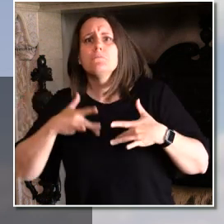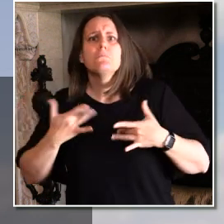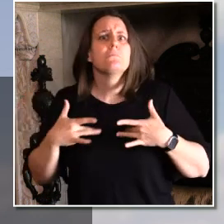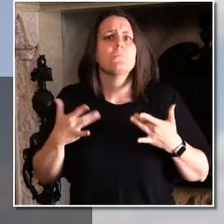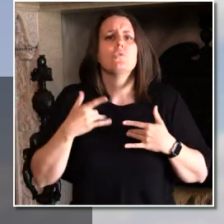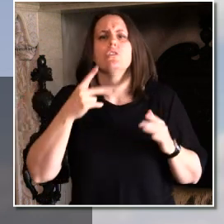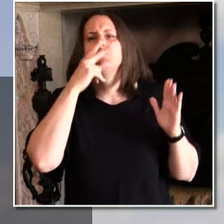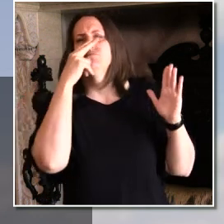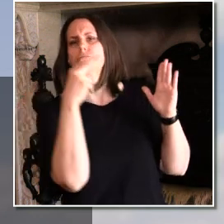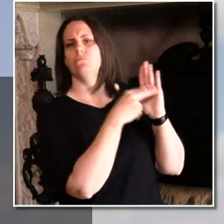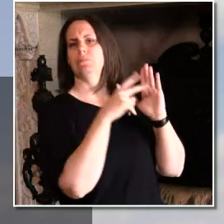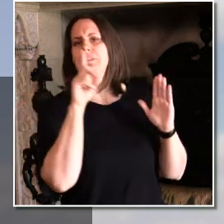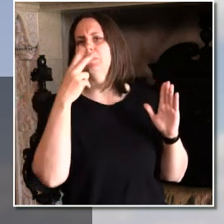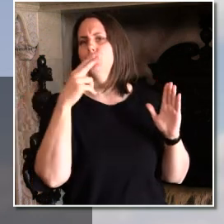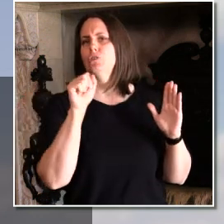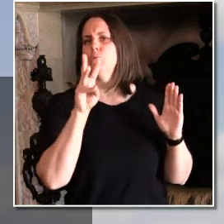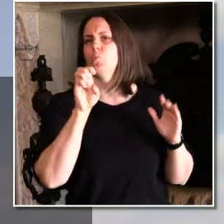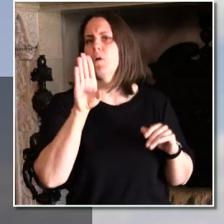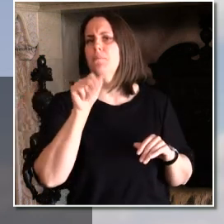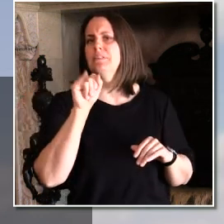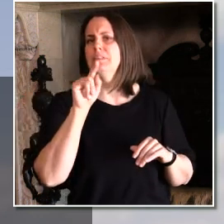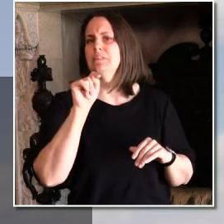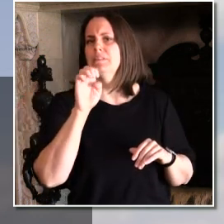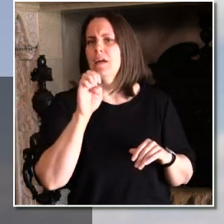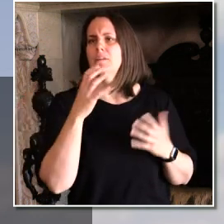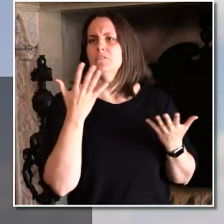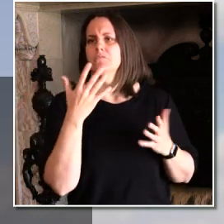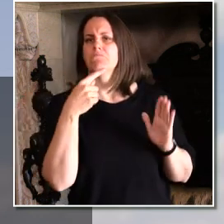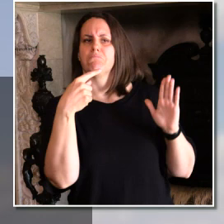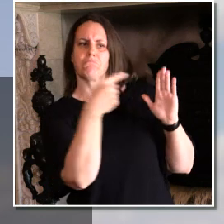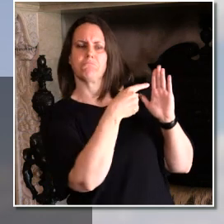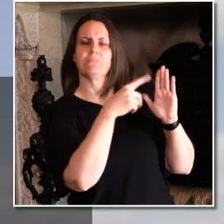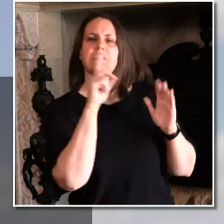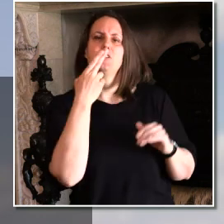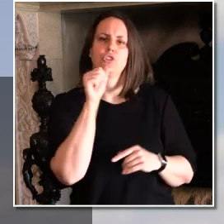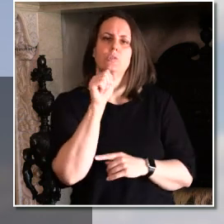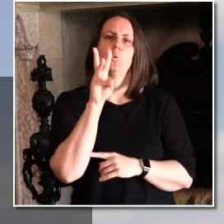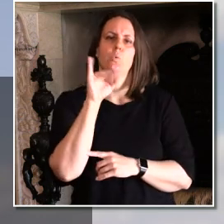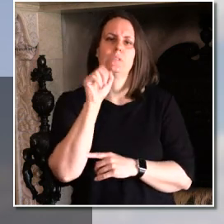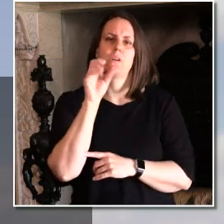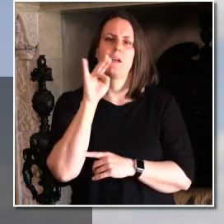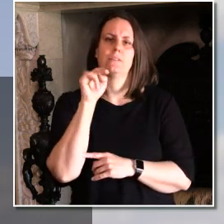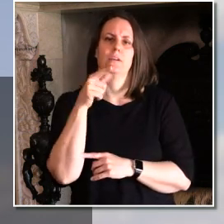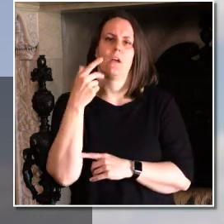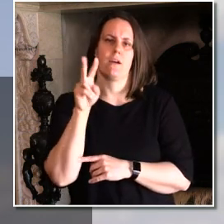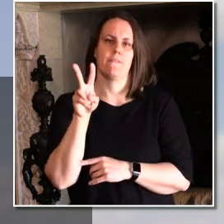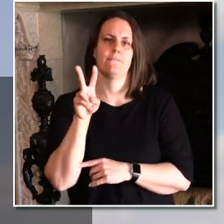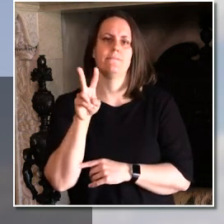COVID-19. Just log on to dhs.wisconsin.gov, and we'll see you next time.